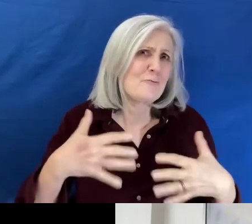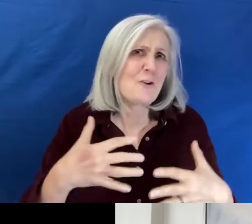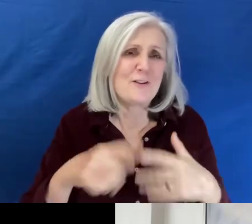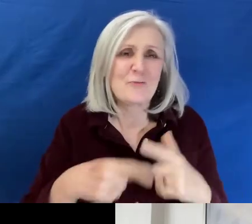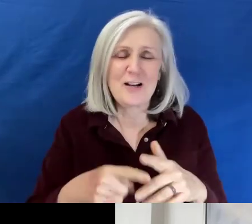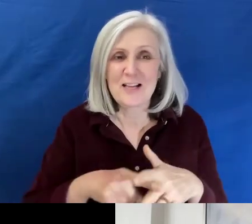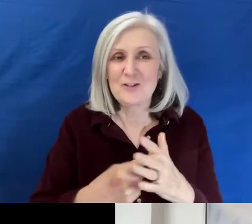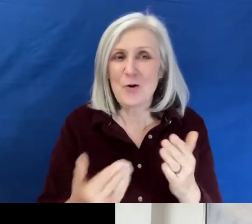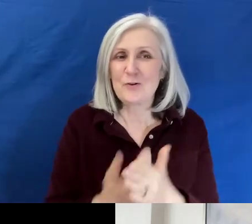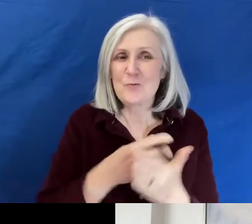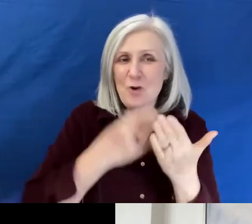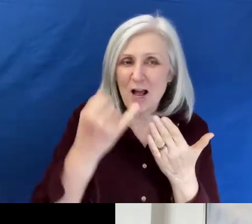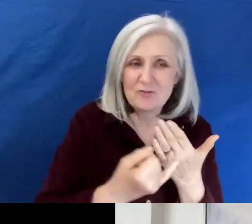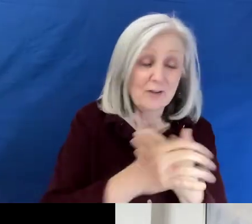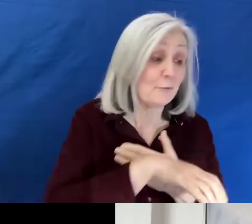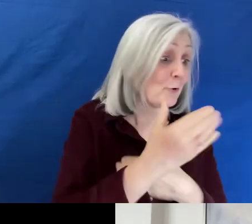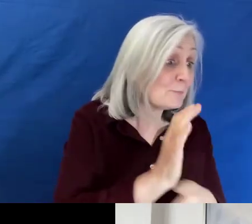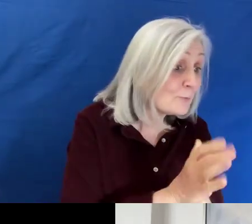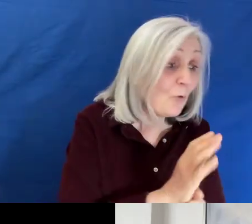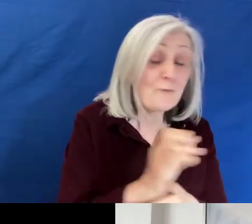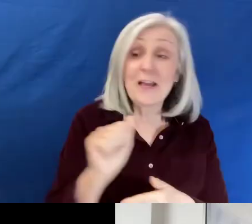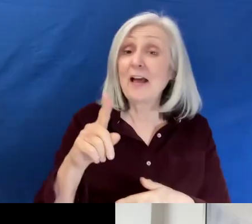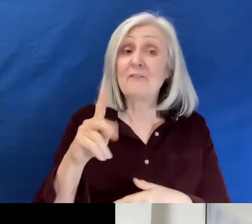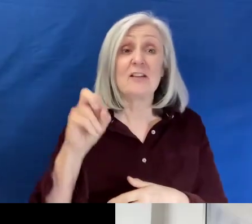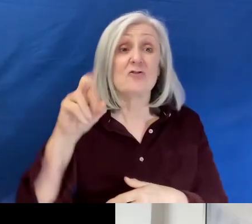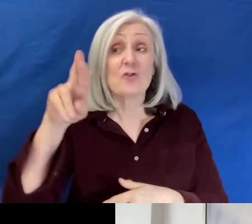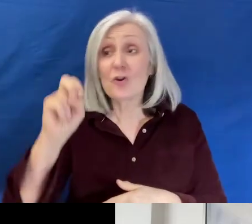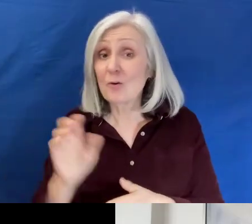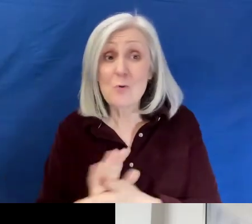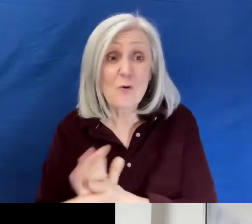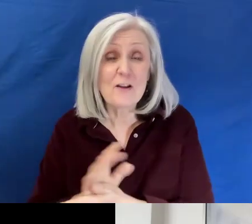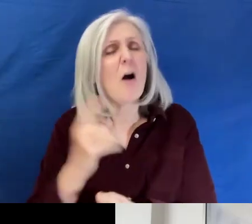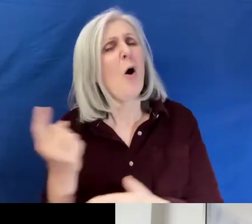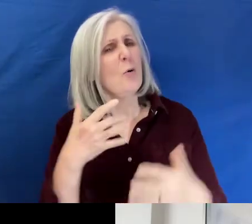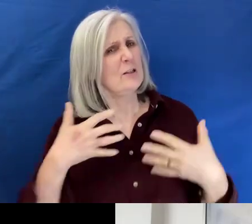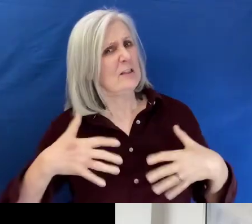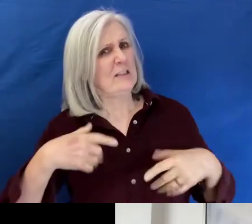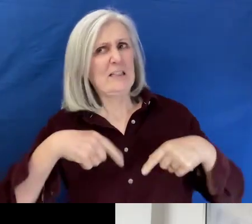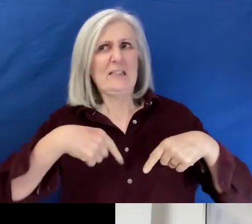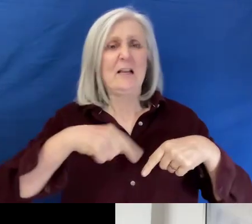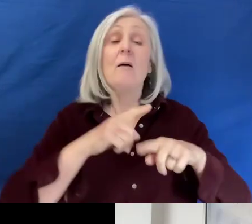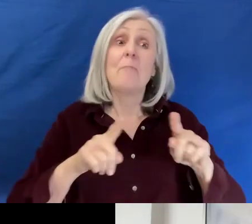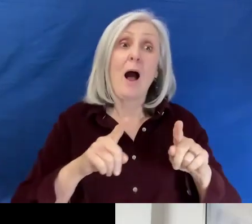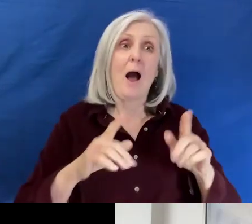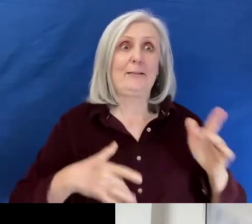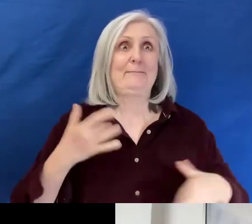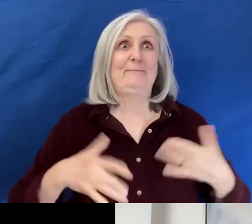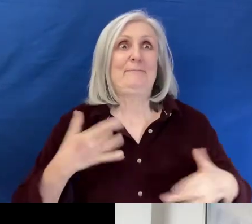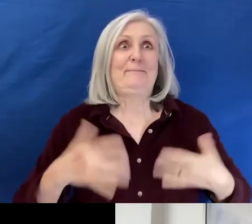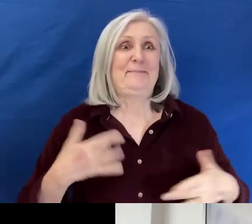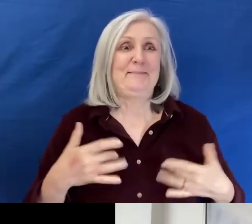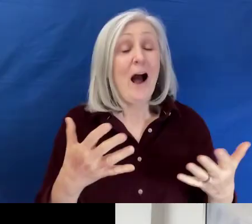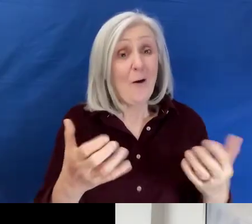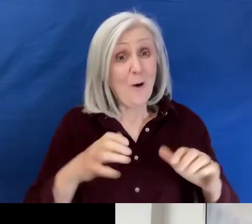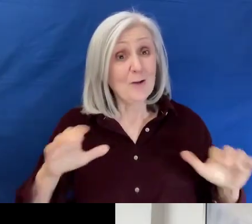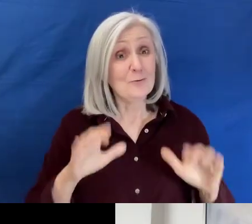it's a Christmas movie, whether it's an adventure movie, whatever it is. I'm always like nervous, but it's really like an excitement. I want to do a